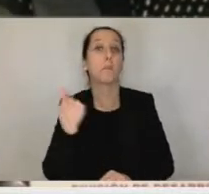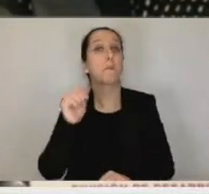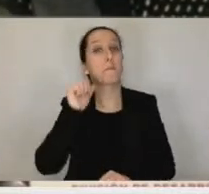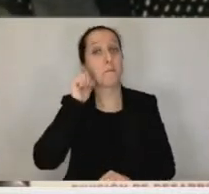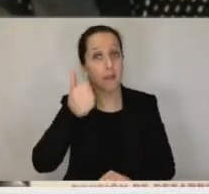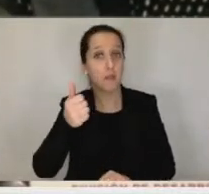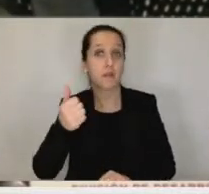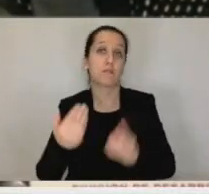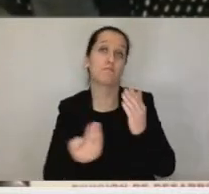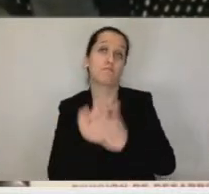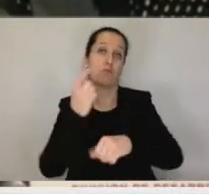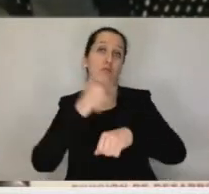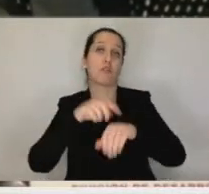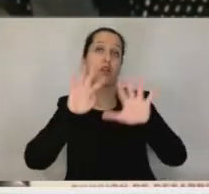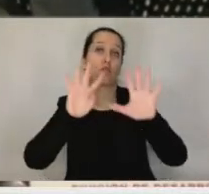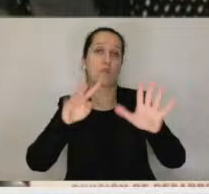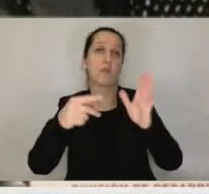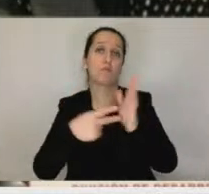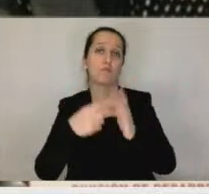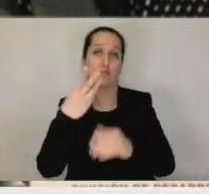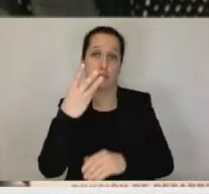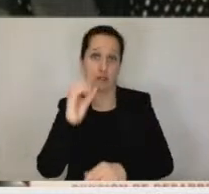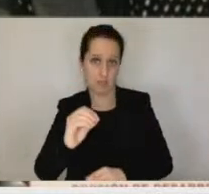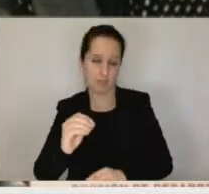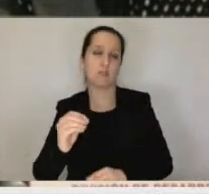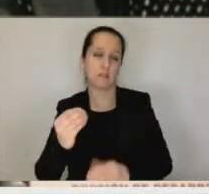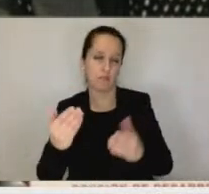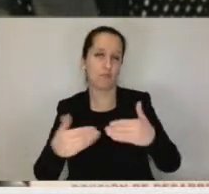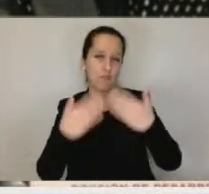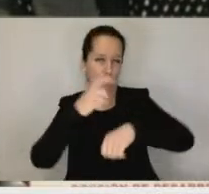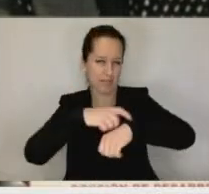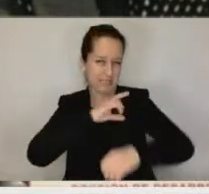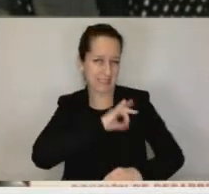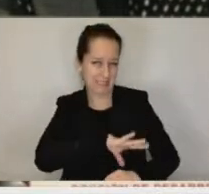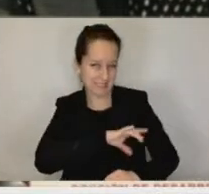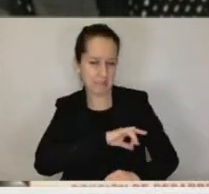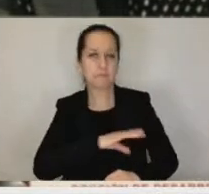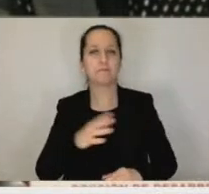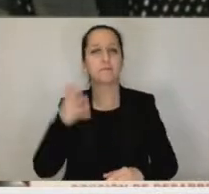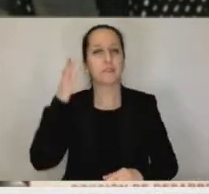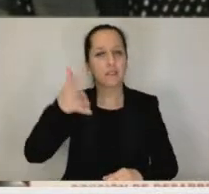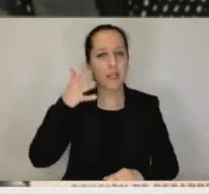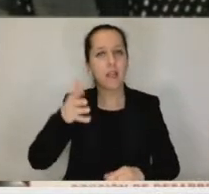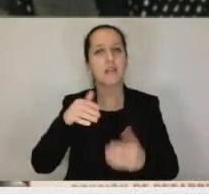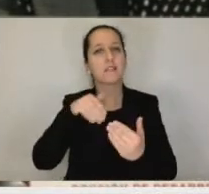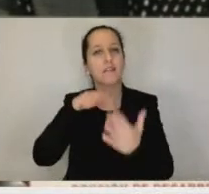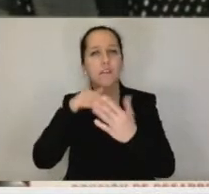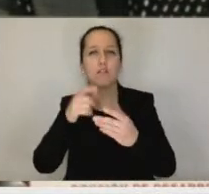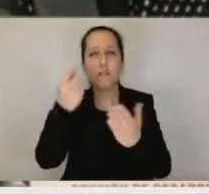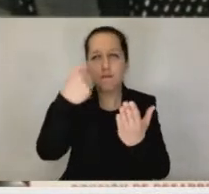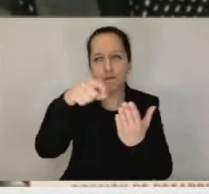invite you to be with us tomorrow. That starts in